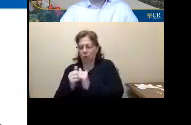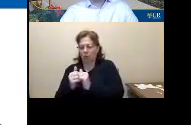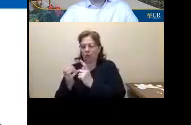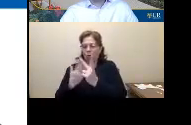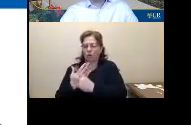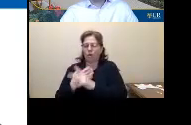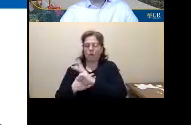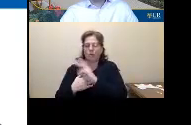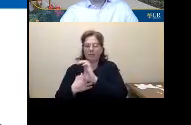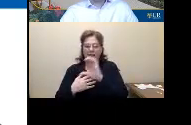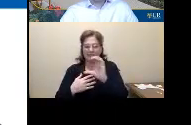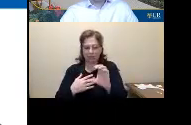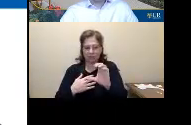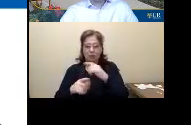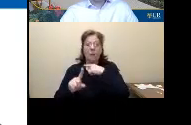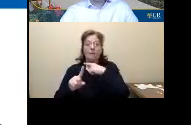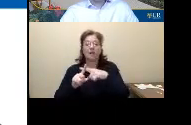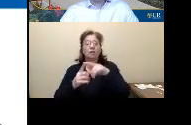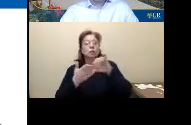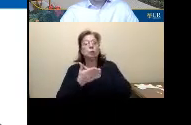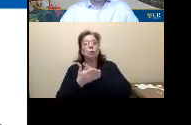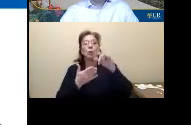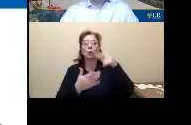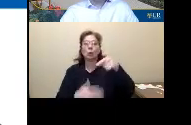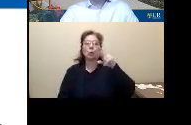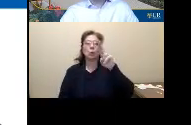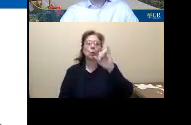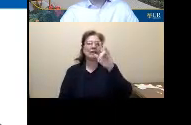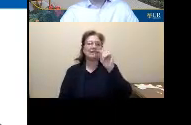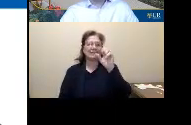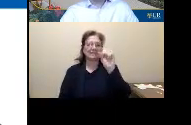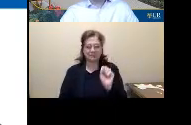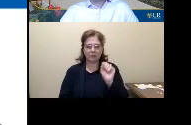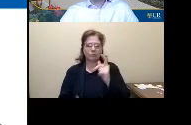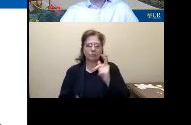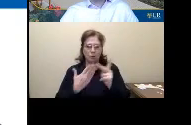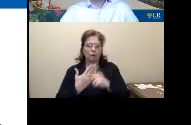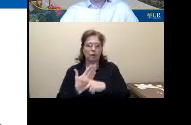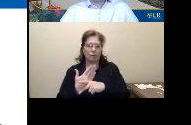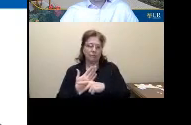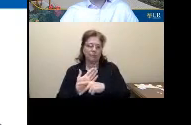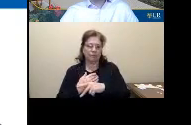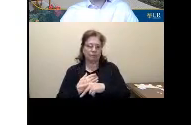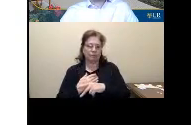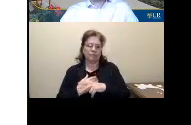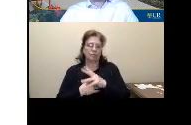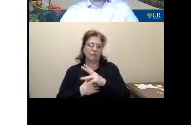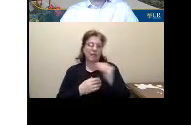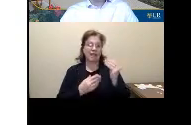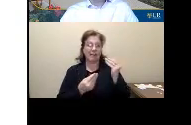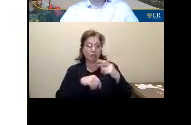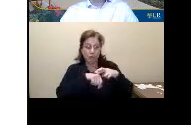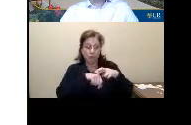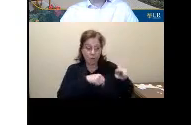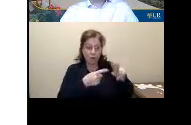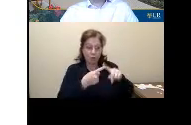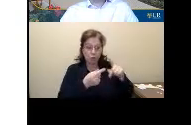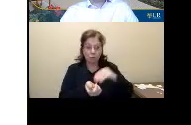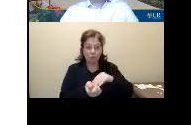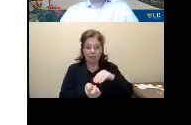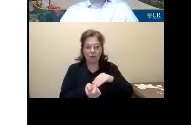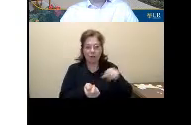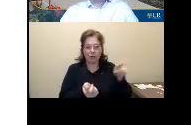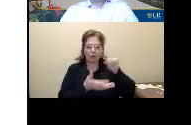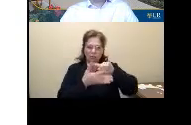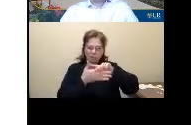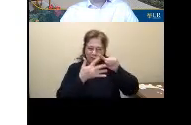program, as well as the New York Quits program, and more information for our referring providers. It's as simple,